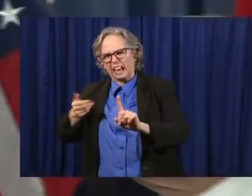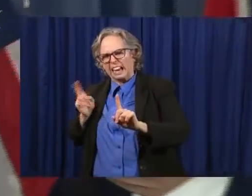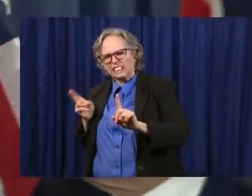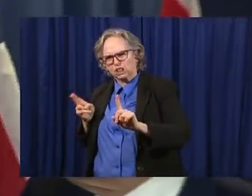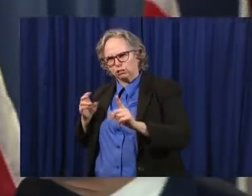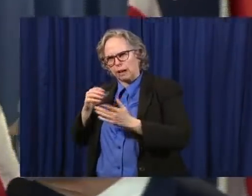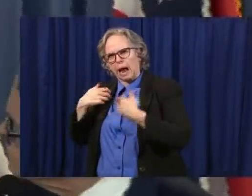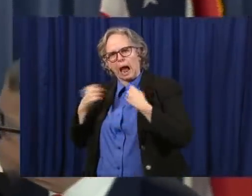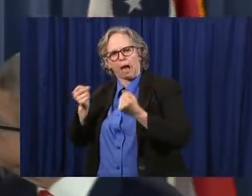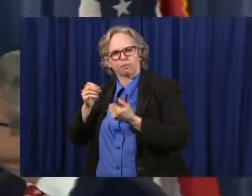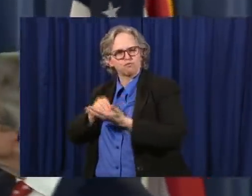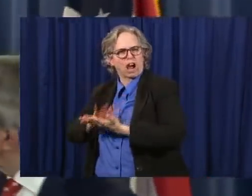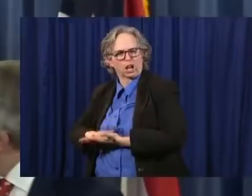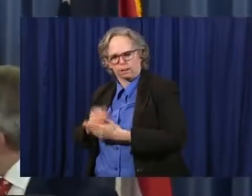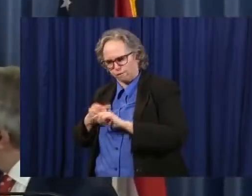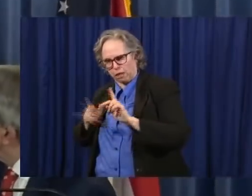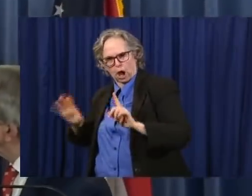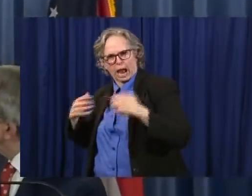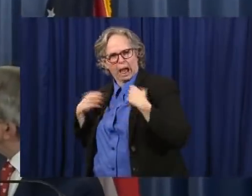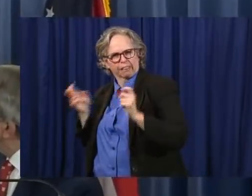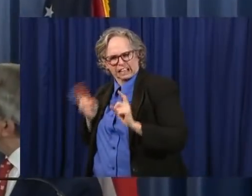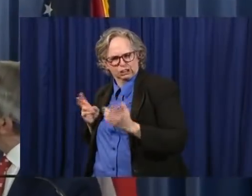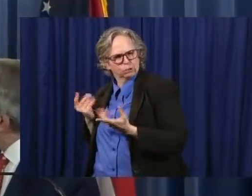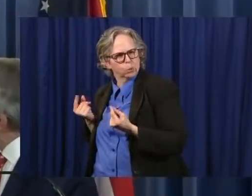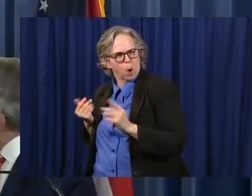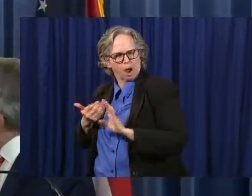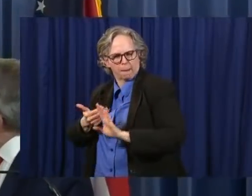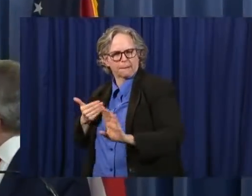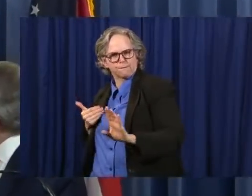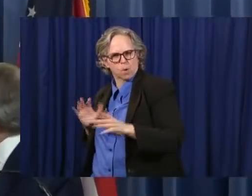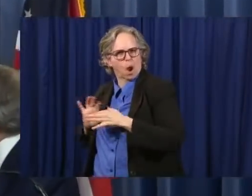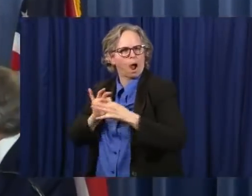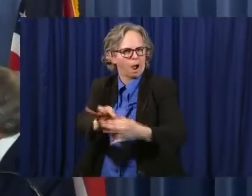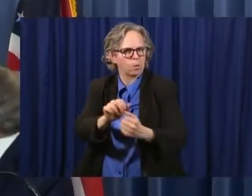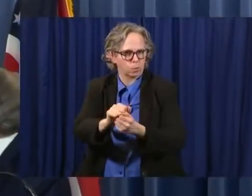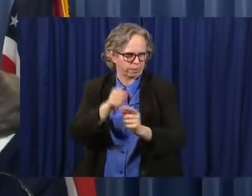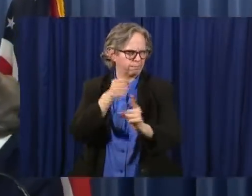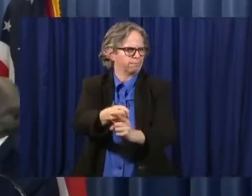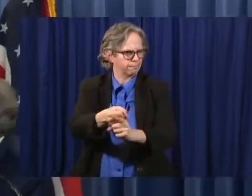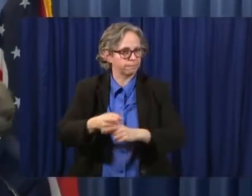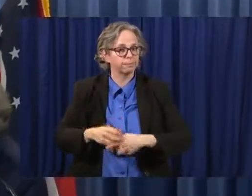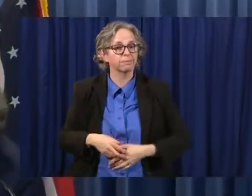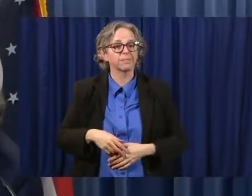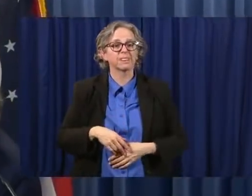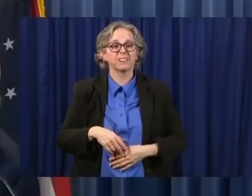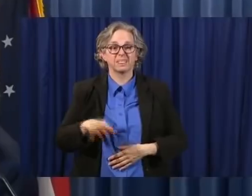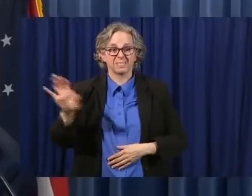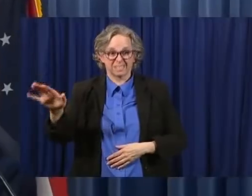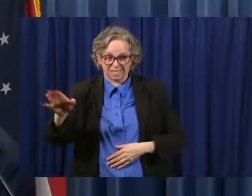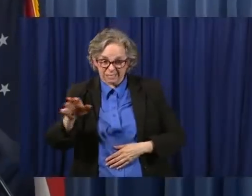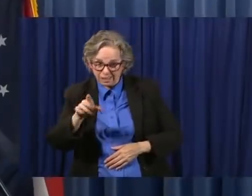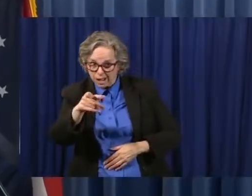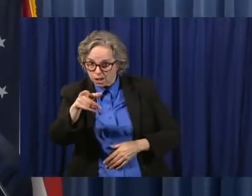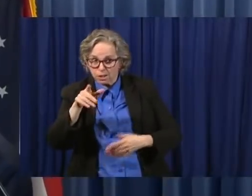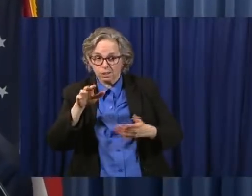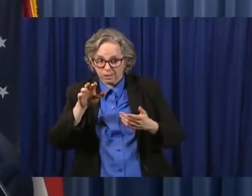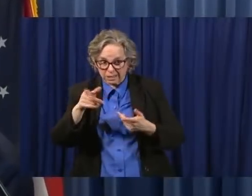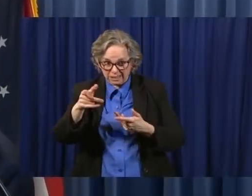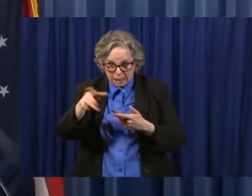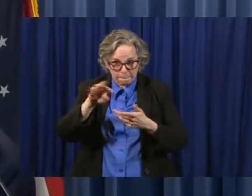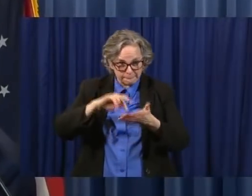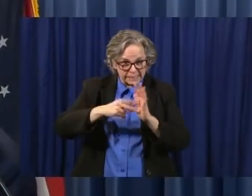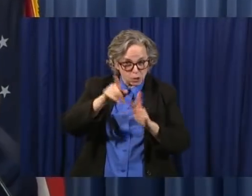And your physicians at the institutions look out for the people who are more susceptible or